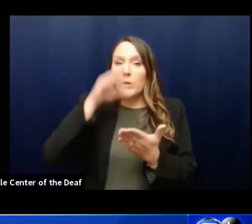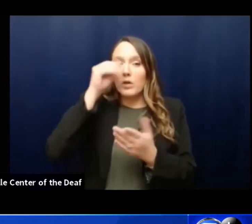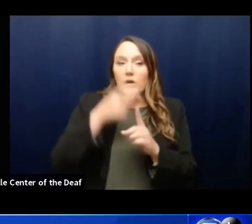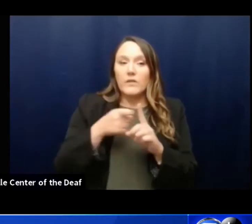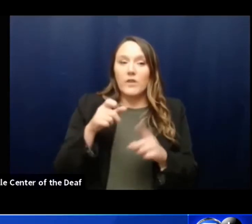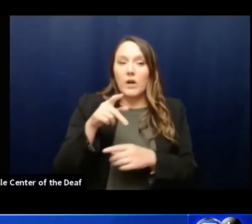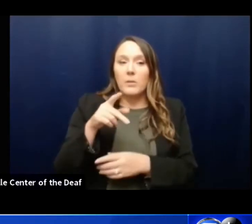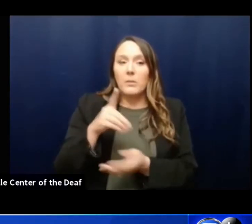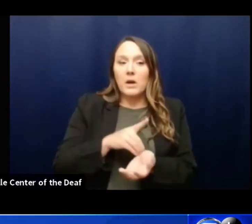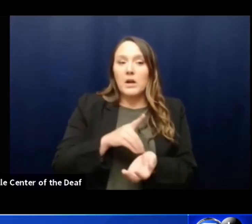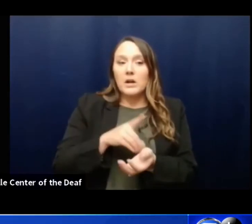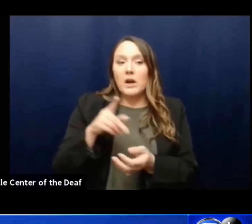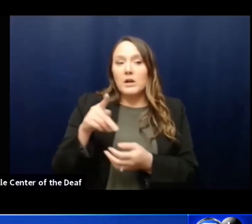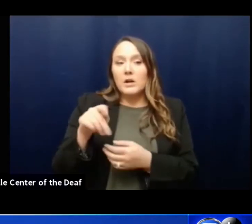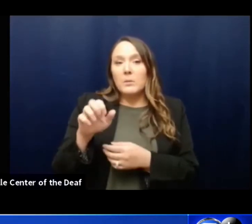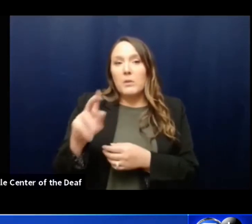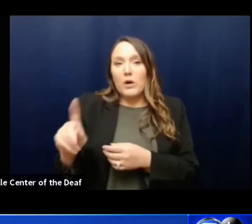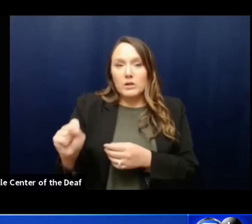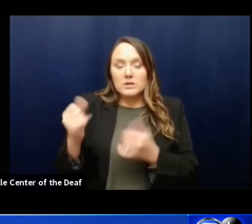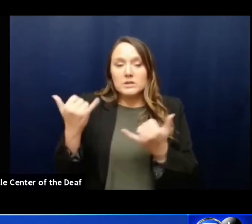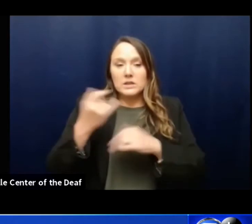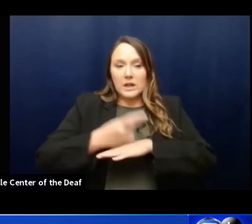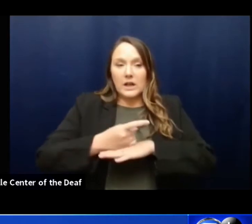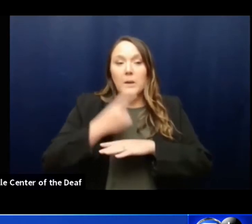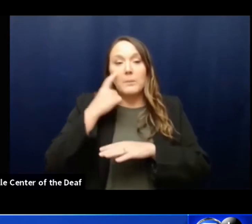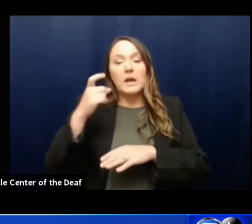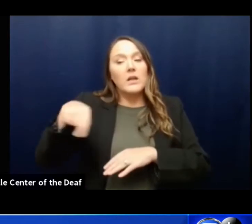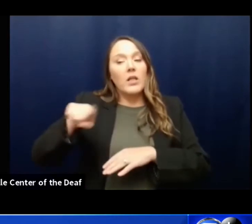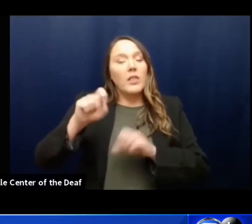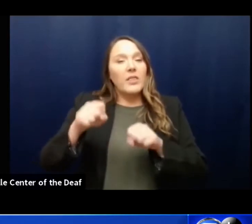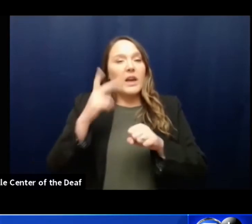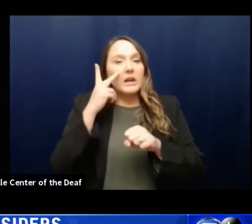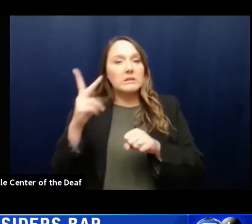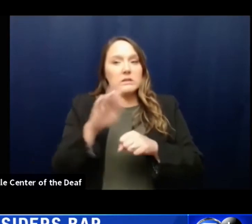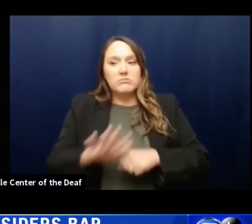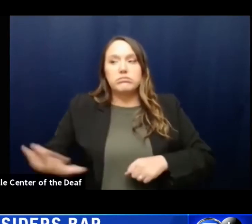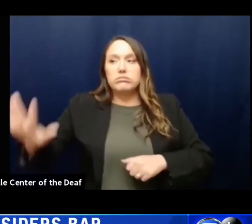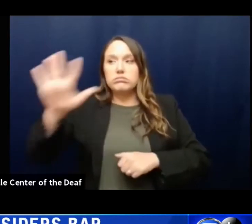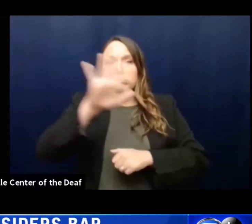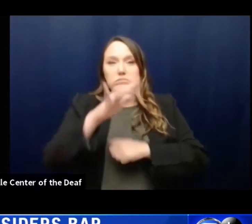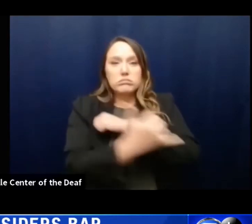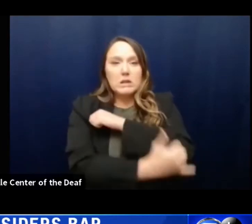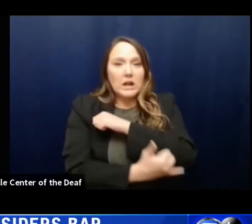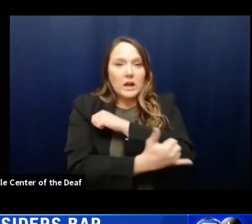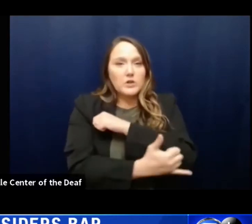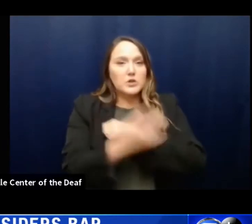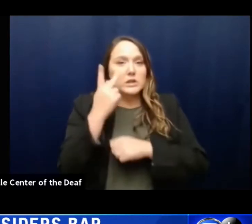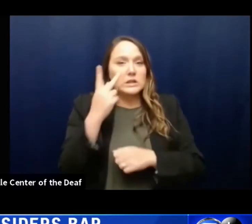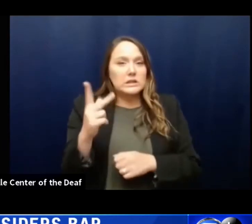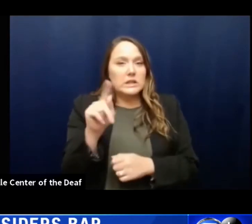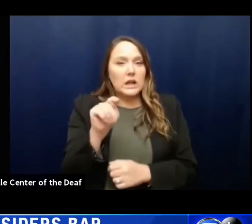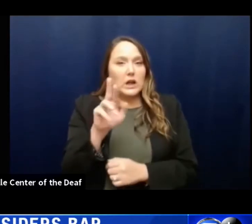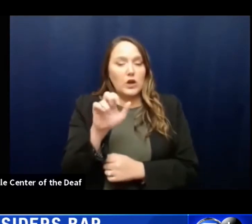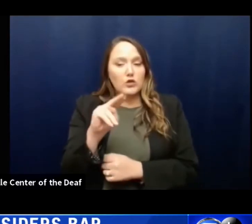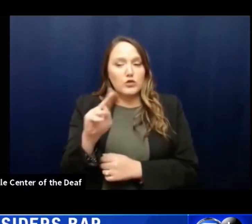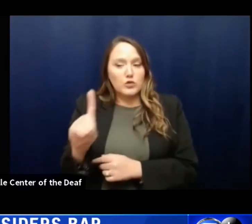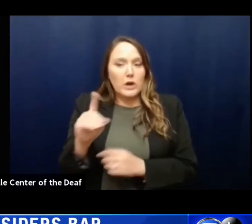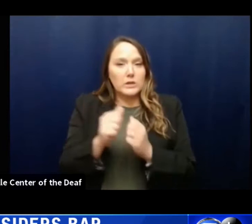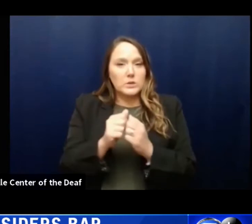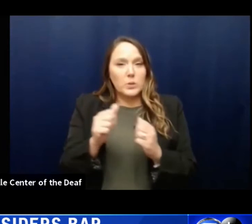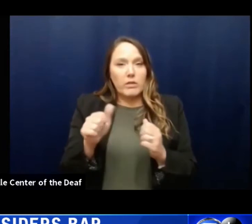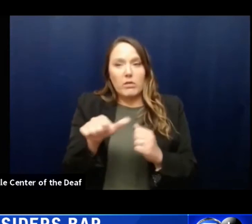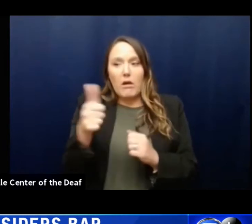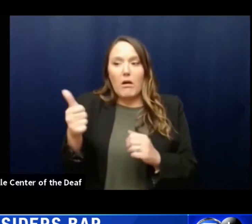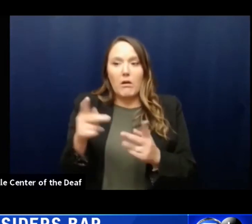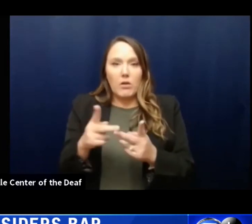Burks today, because they're able to see across the country and see what trends are happening, what's happening in other places.